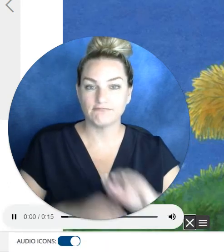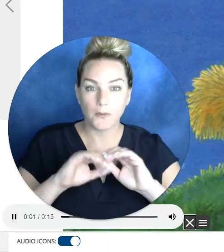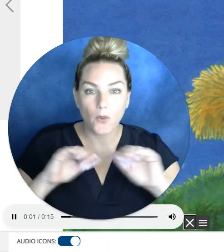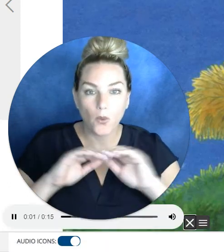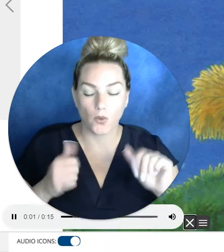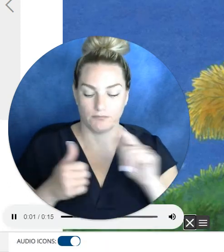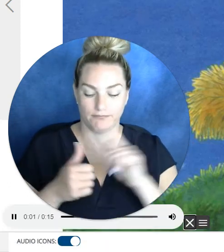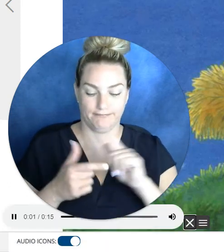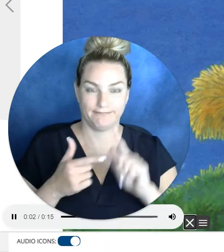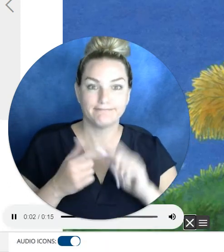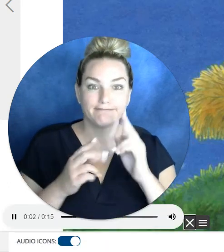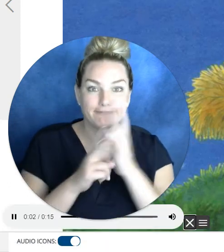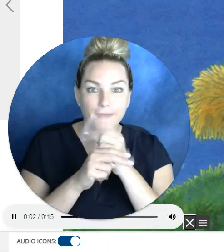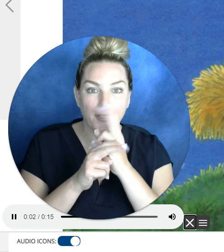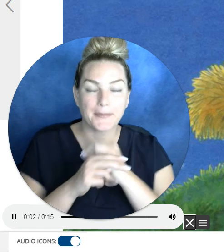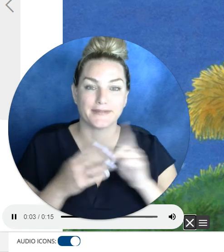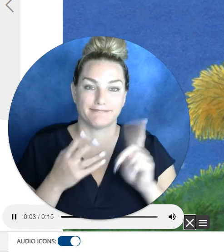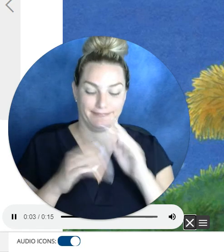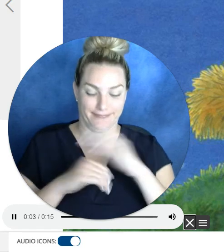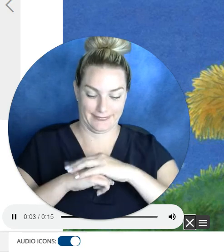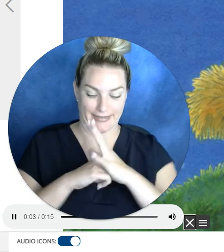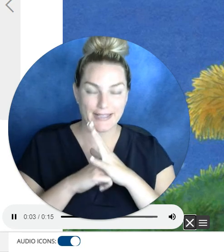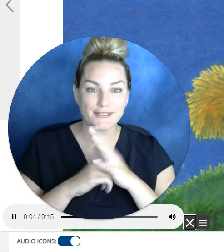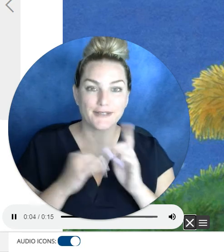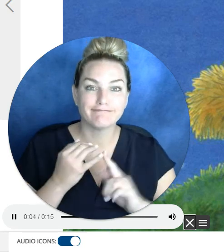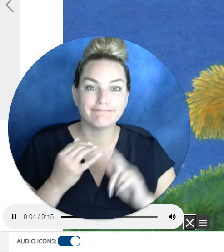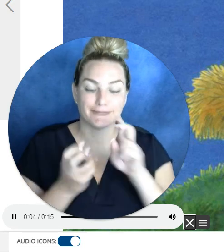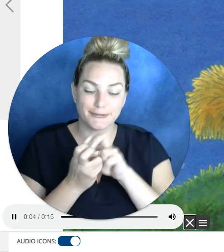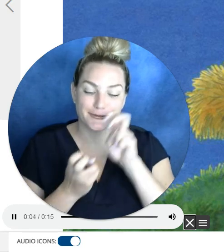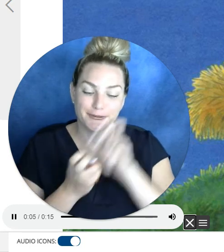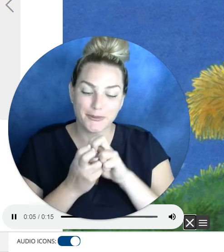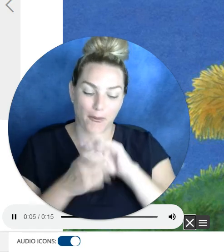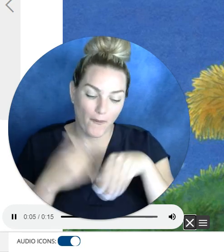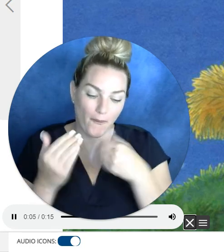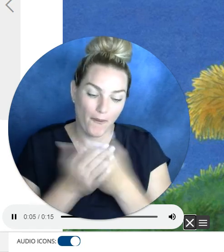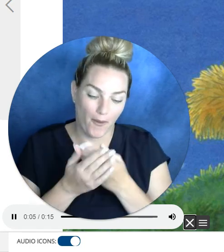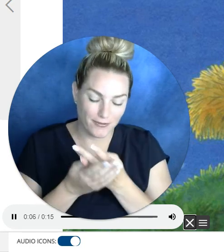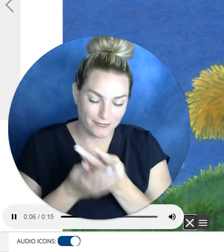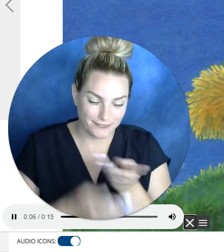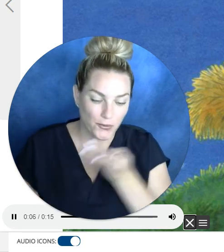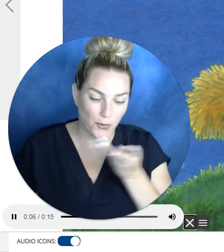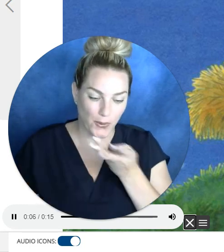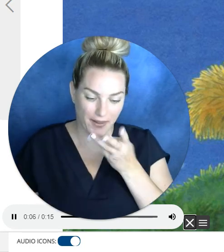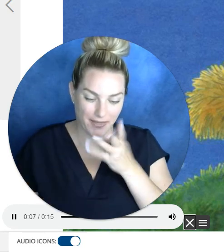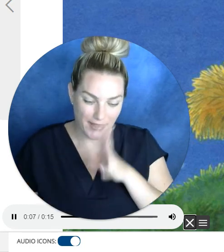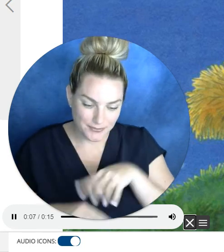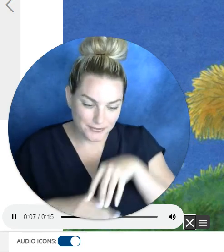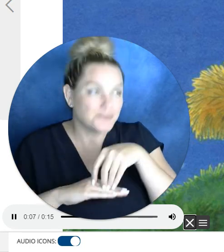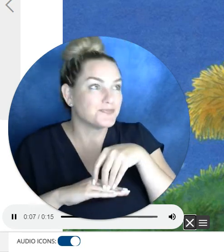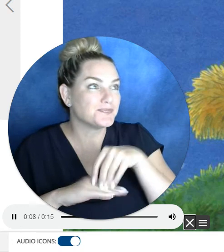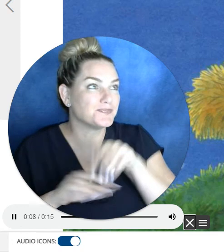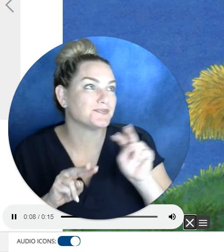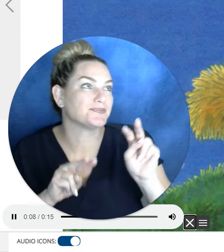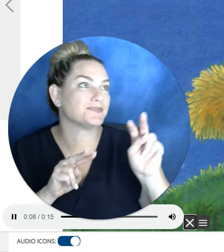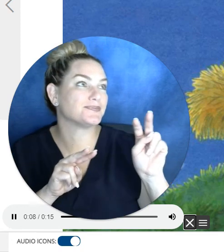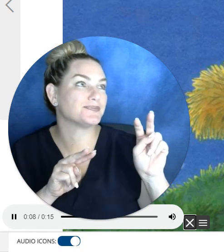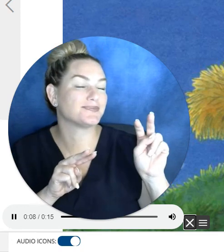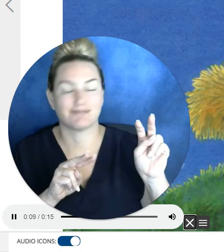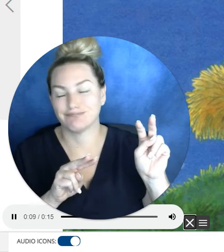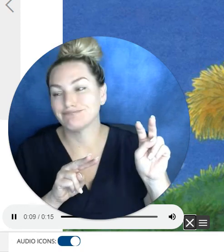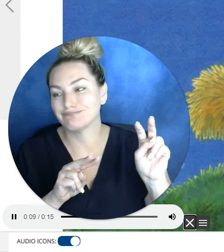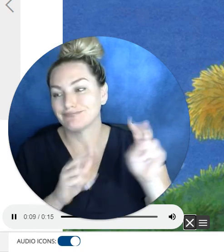Mole, Rabbit, Hedgehog, and Squirrel stood and stared up at the moon together. "It is beautiful," said